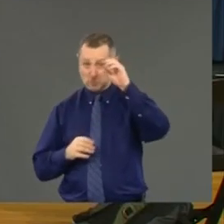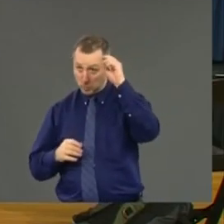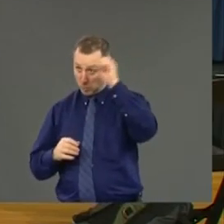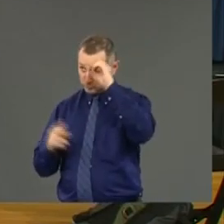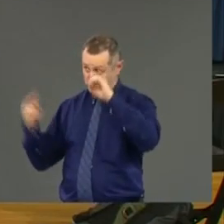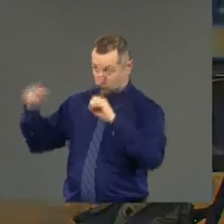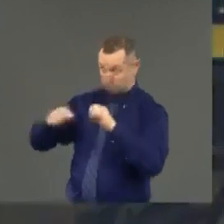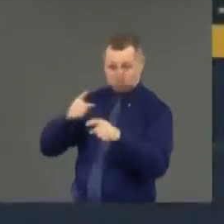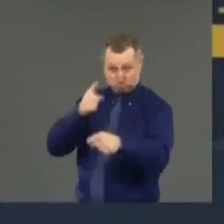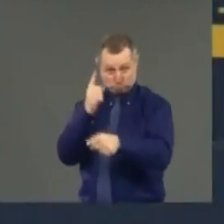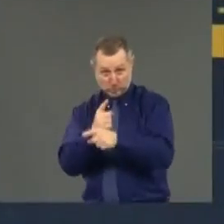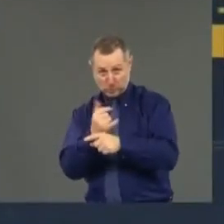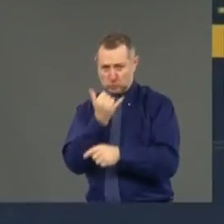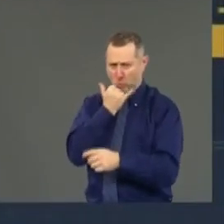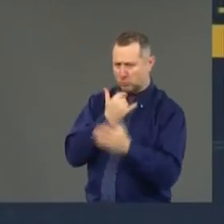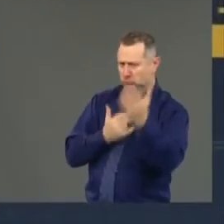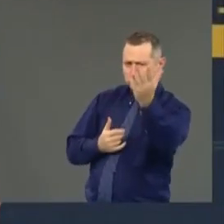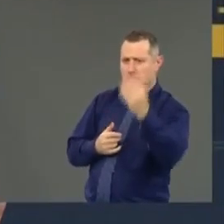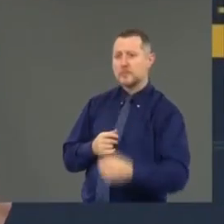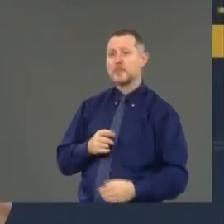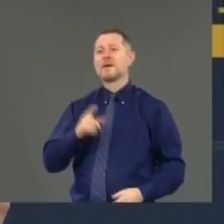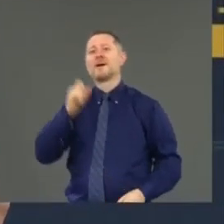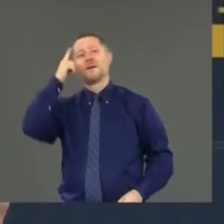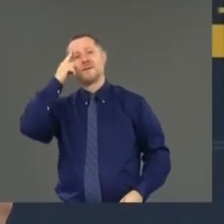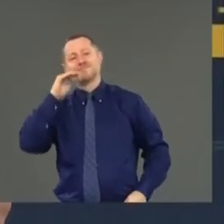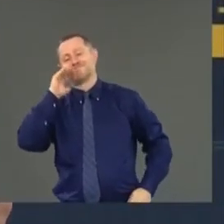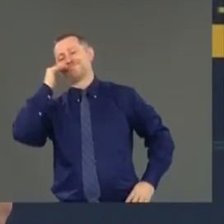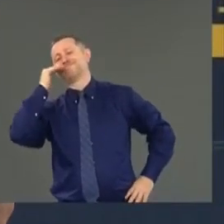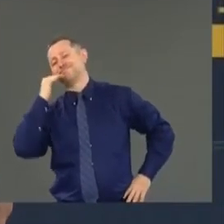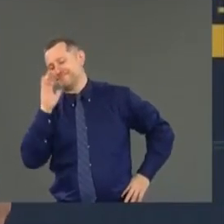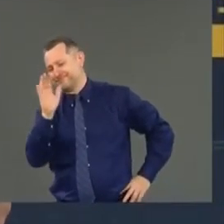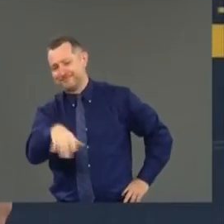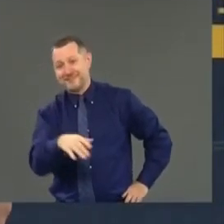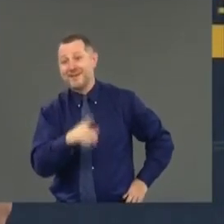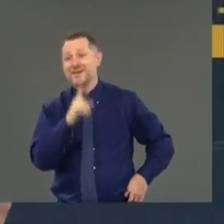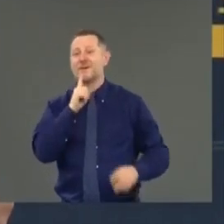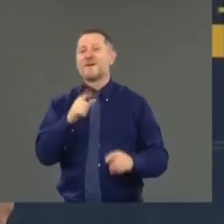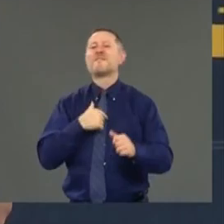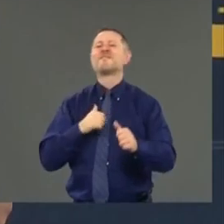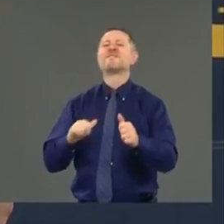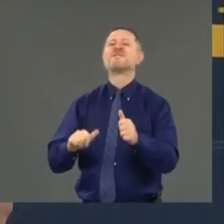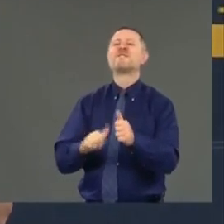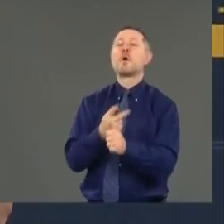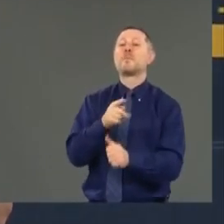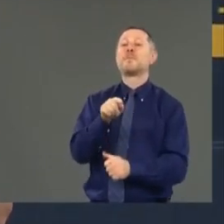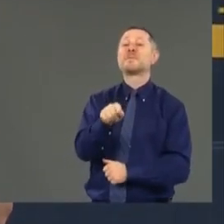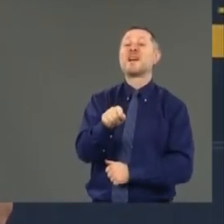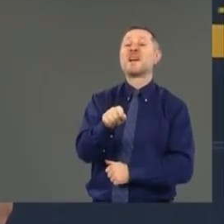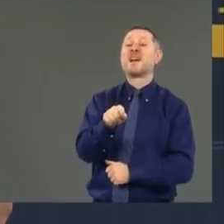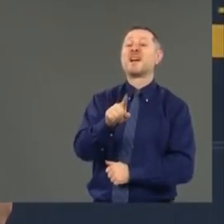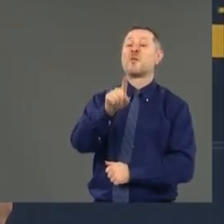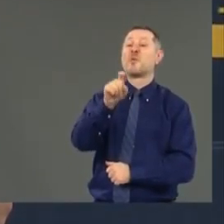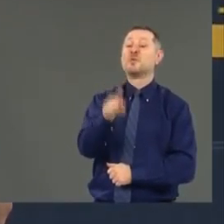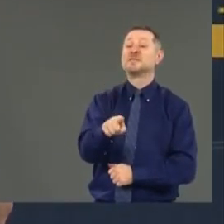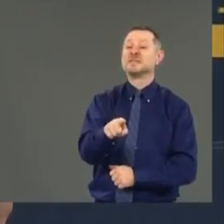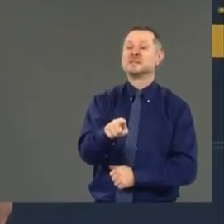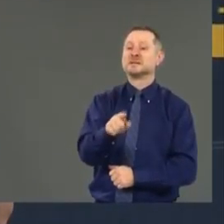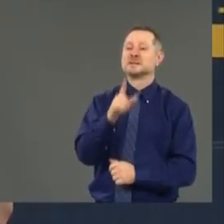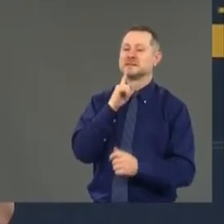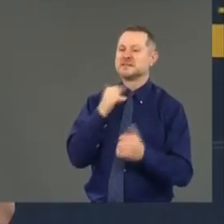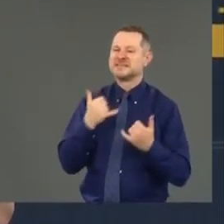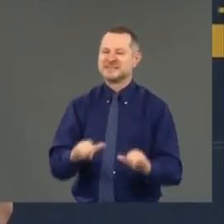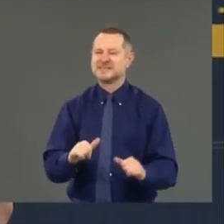direction? Yeah, let me just a follow-up question, still a question. So it was still two,